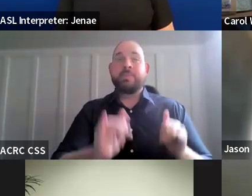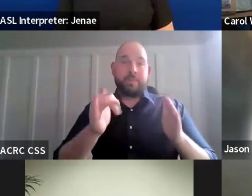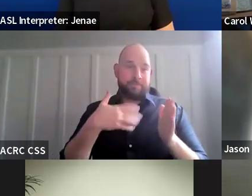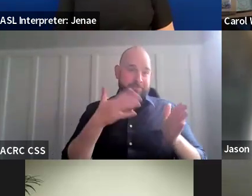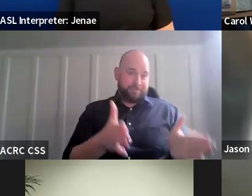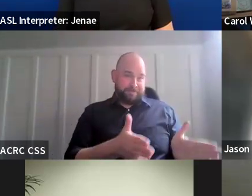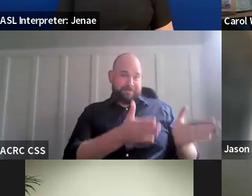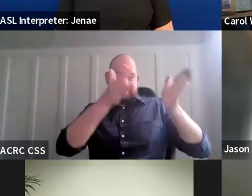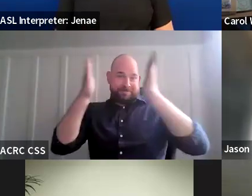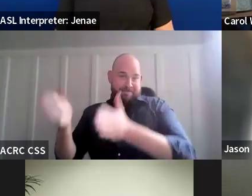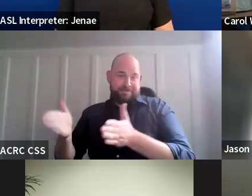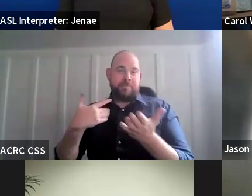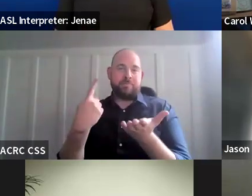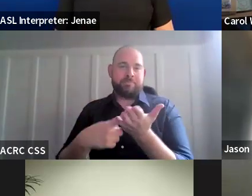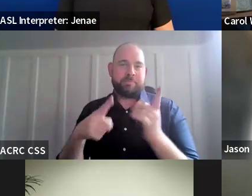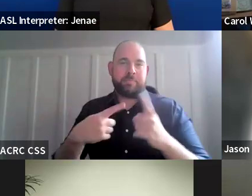appreciate the information.